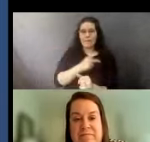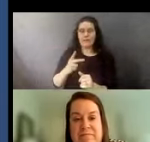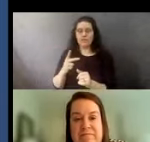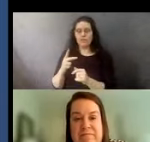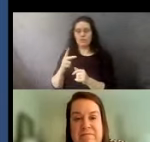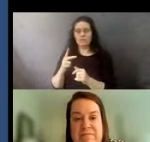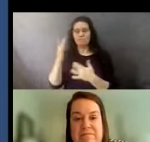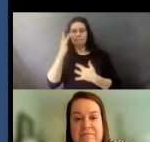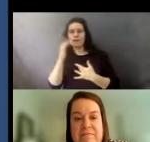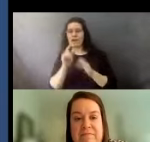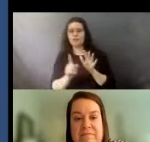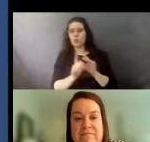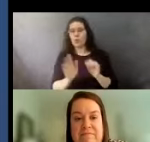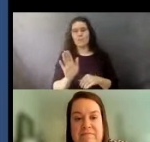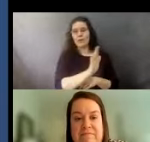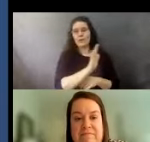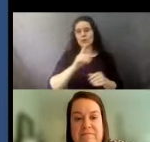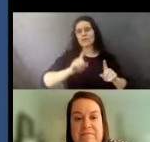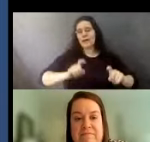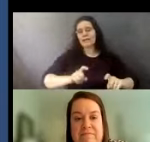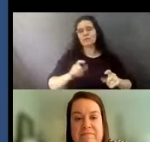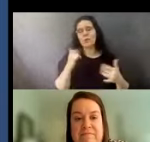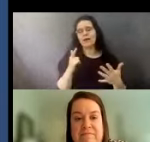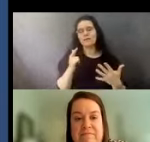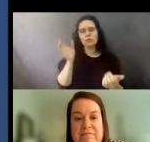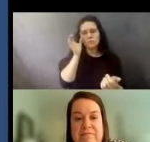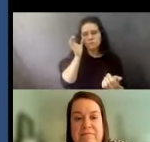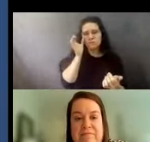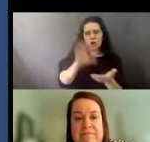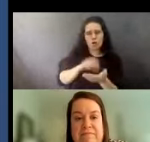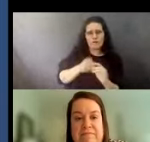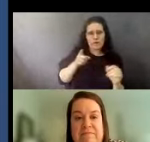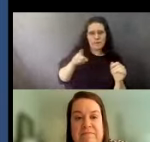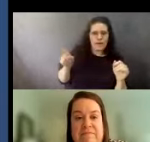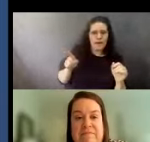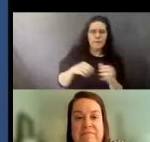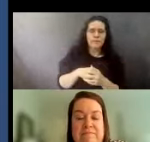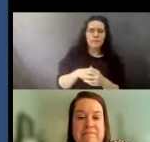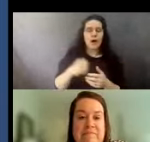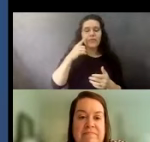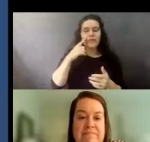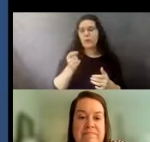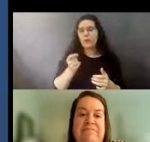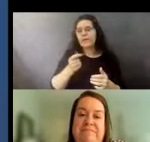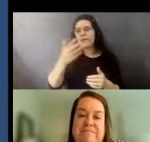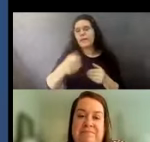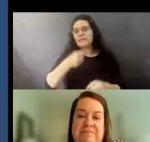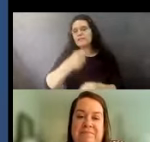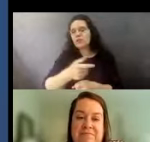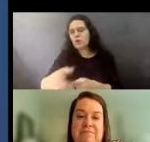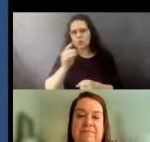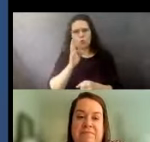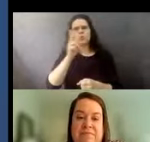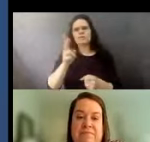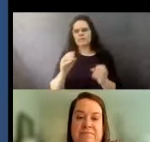respect to COVID that there should be some breakthroughs coming in the next year. When you throw $1 billion at something, which